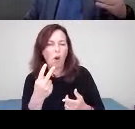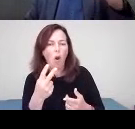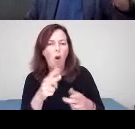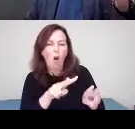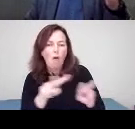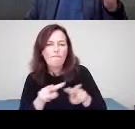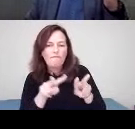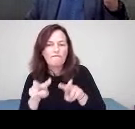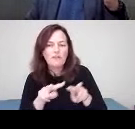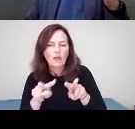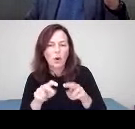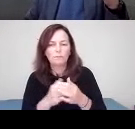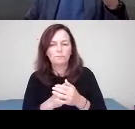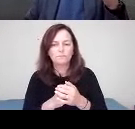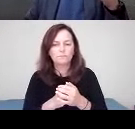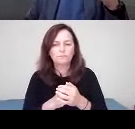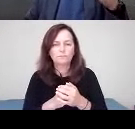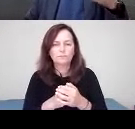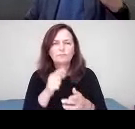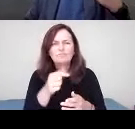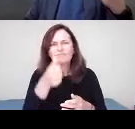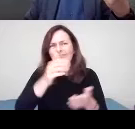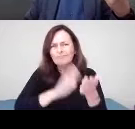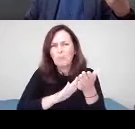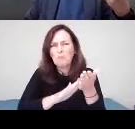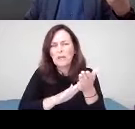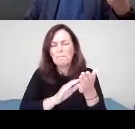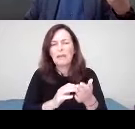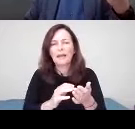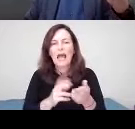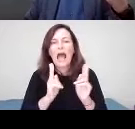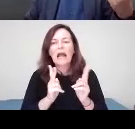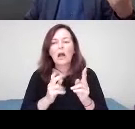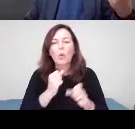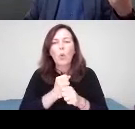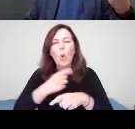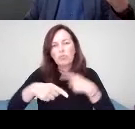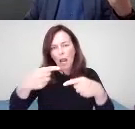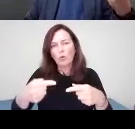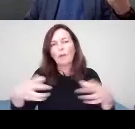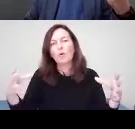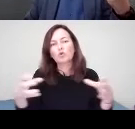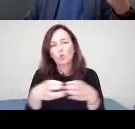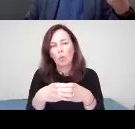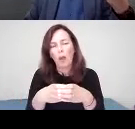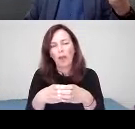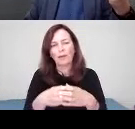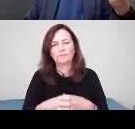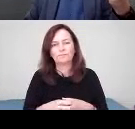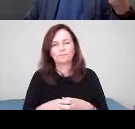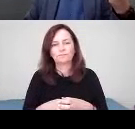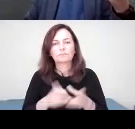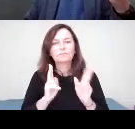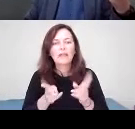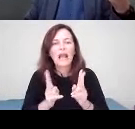the one of the example how we operated together and make the Envision 4.7